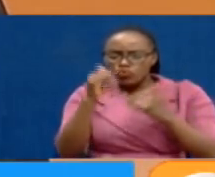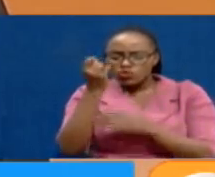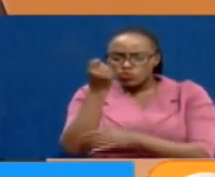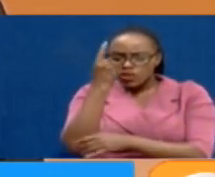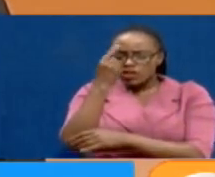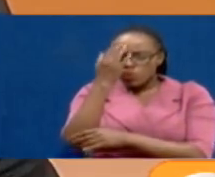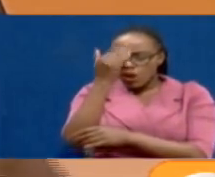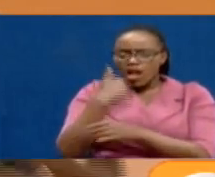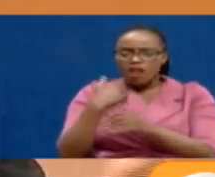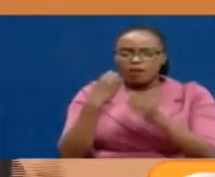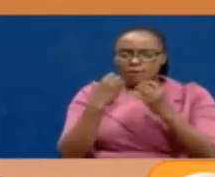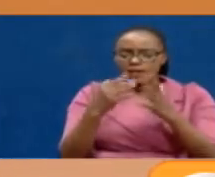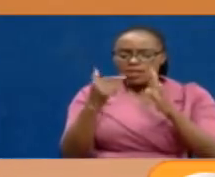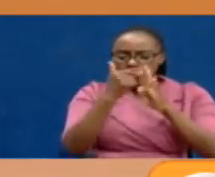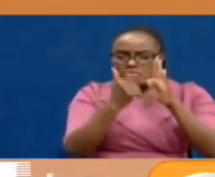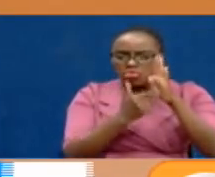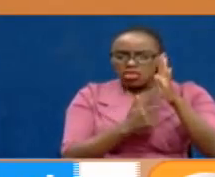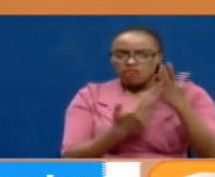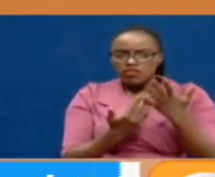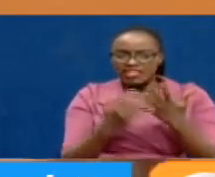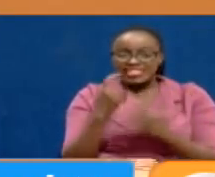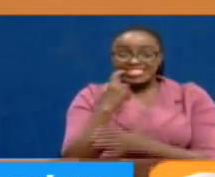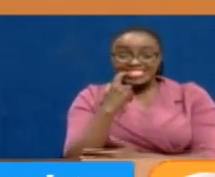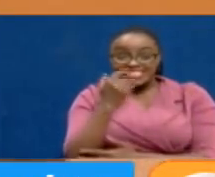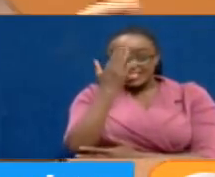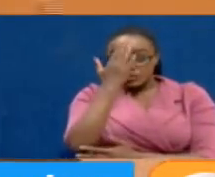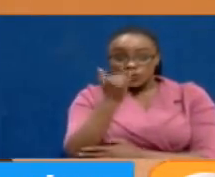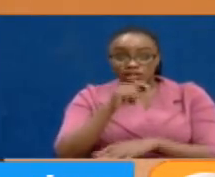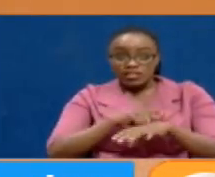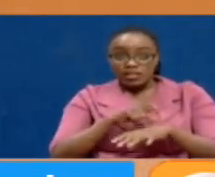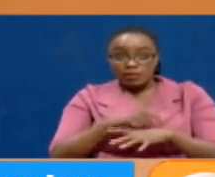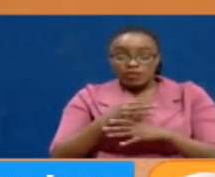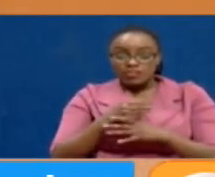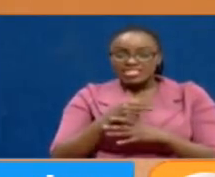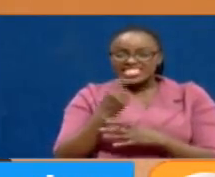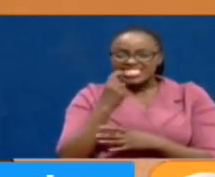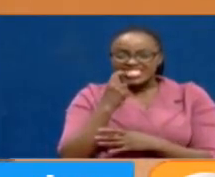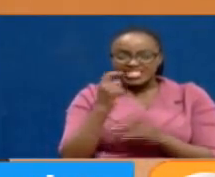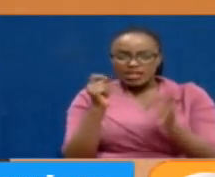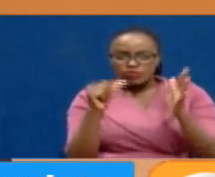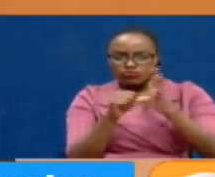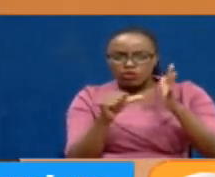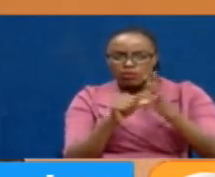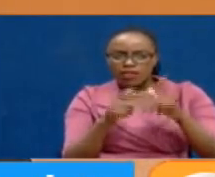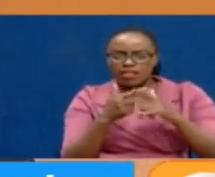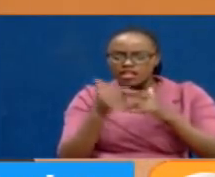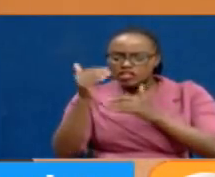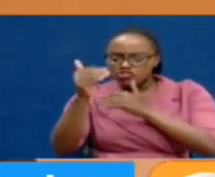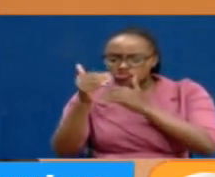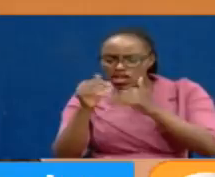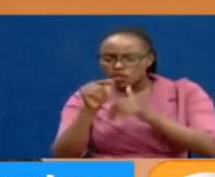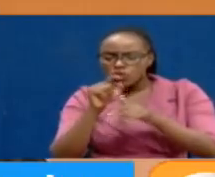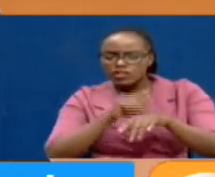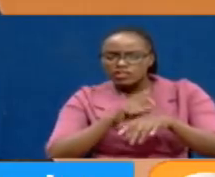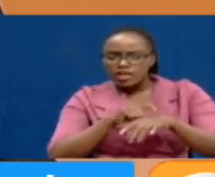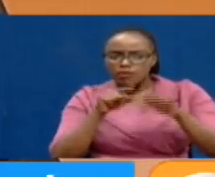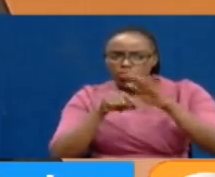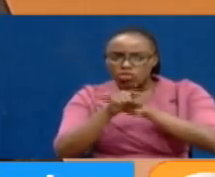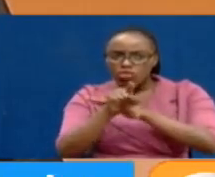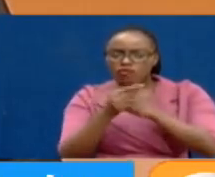There are so many protocols for dentists, for example, because when you go with a tooth problem, the dentist is very close to you. When you go to